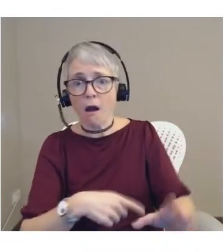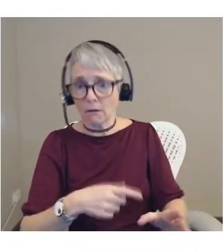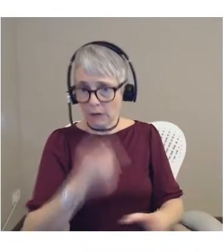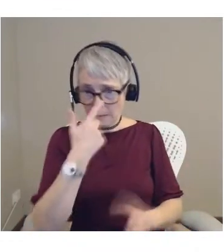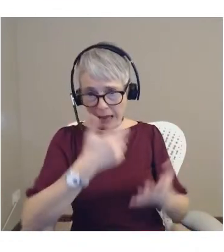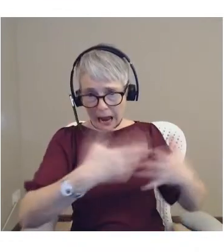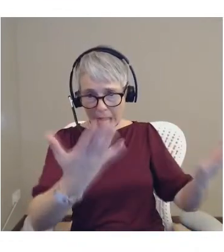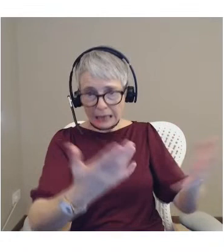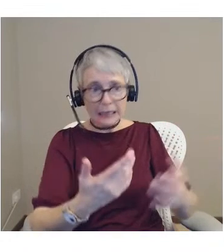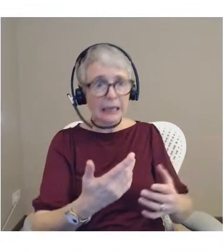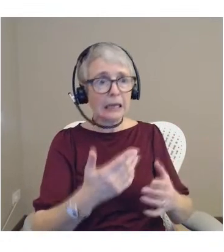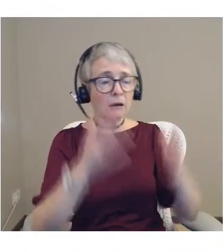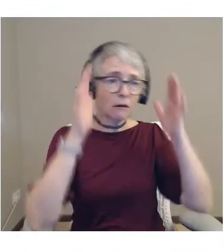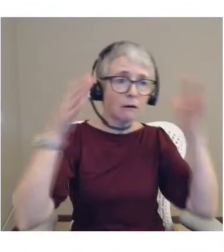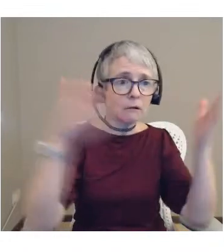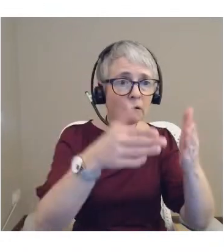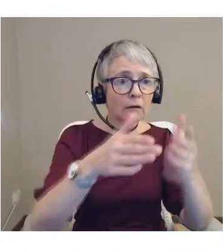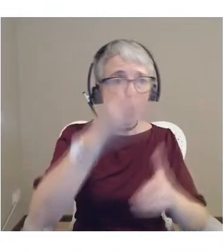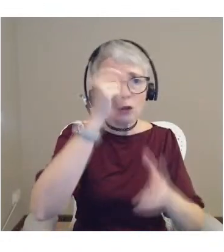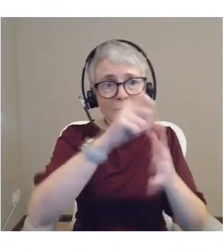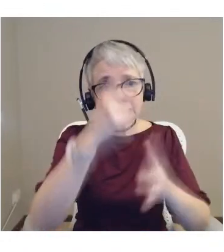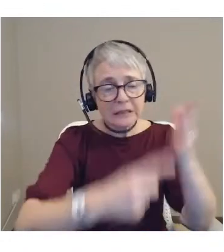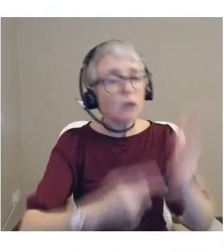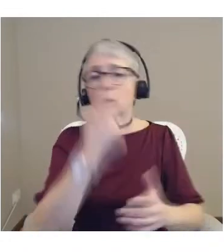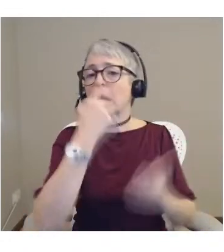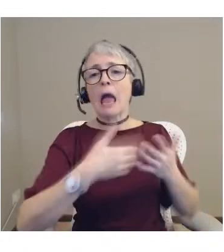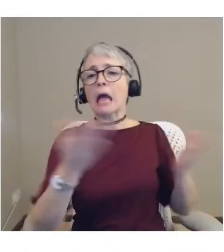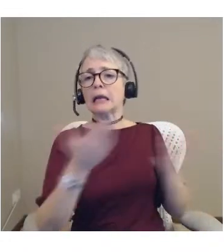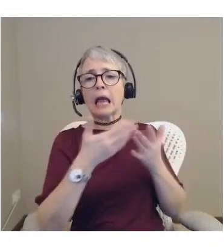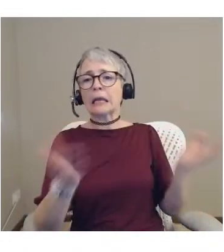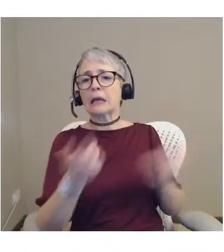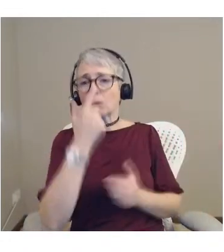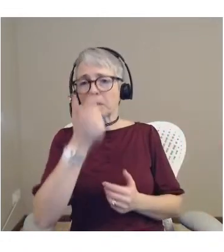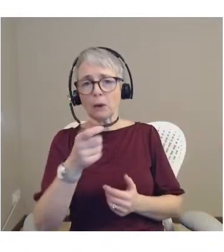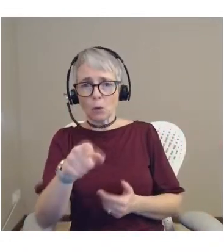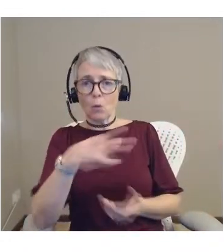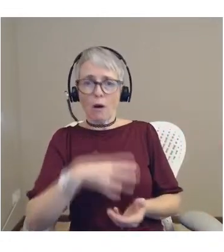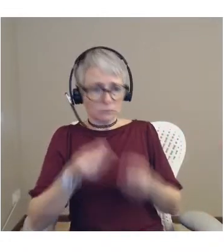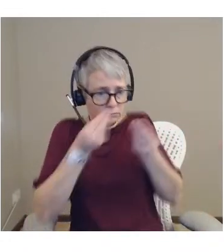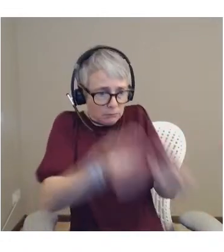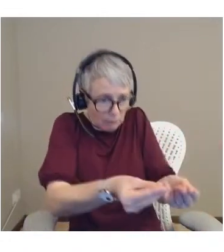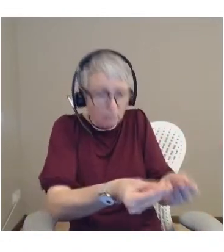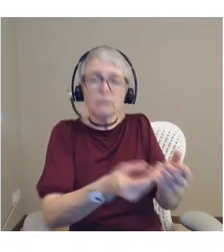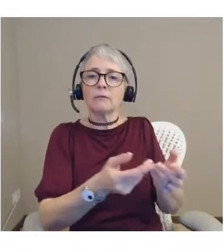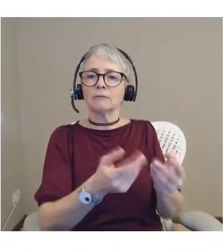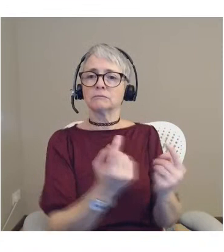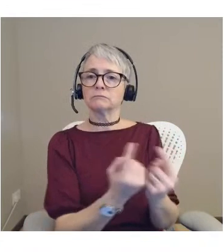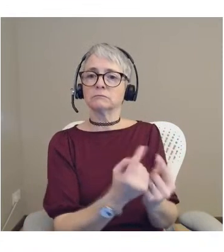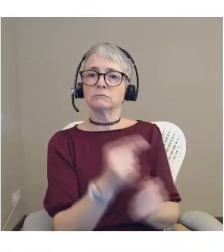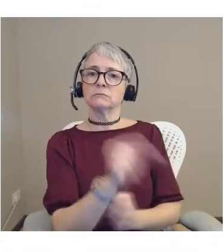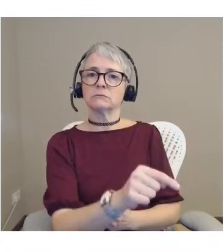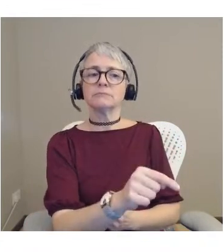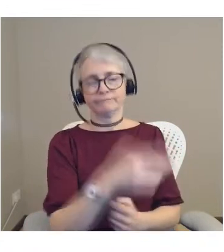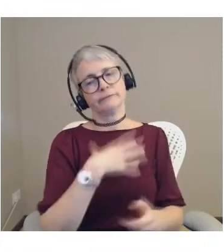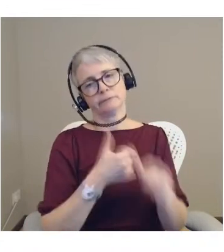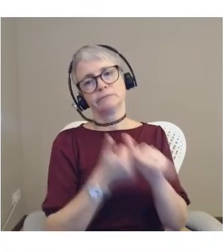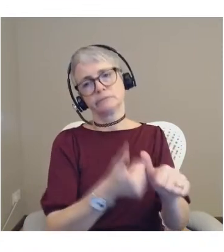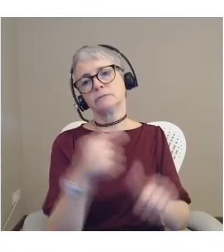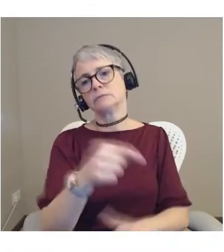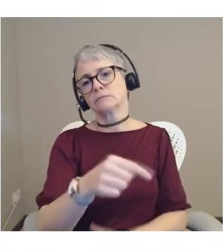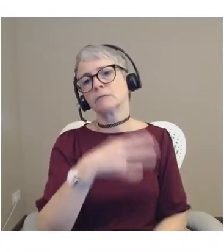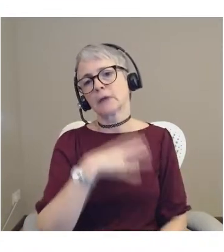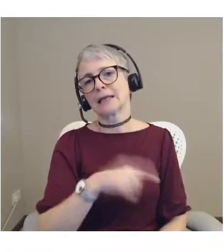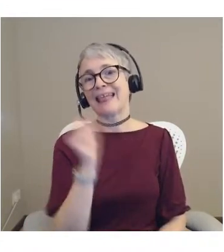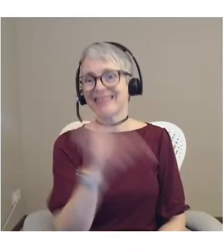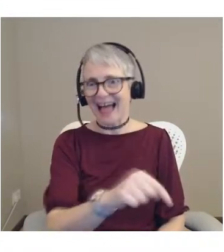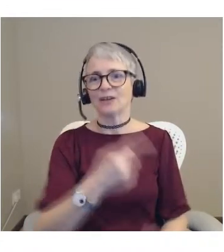learning disabilities, but it could be anybody that you're trying to share that digital access to. There's going to be support needs, and that's the bit that we're really trying